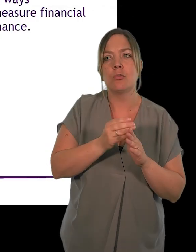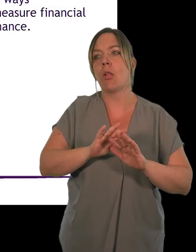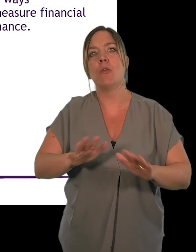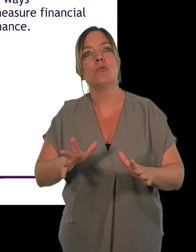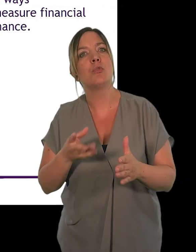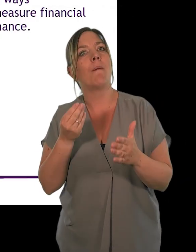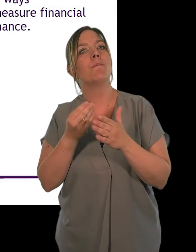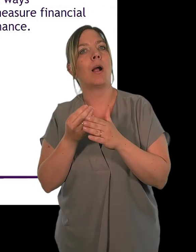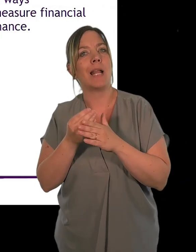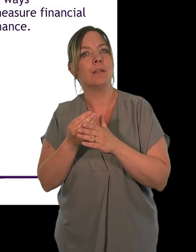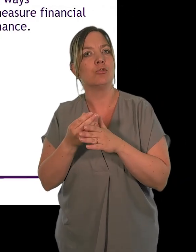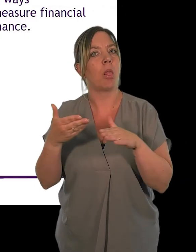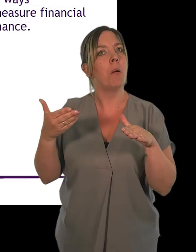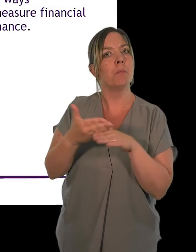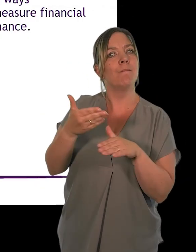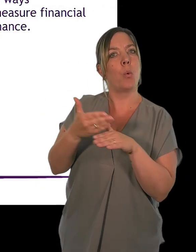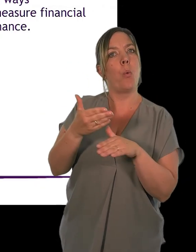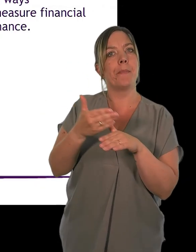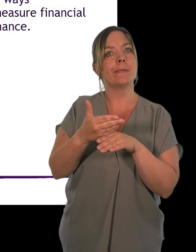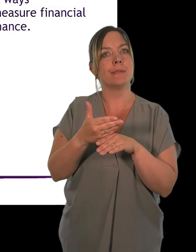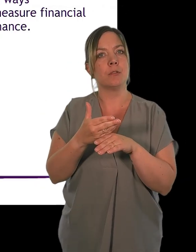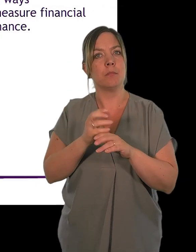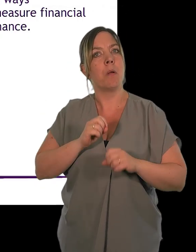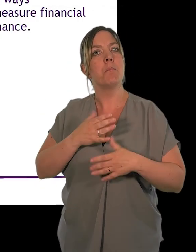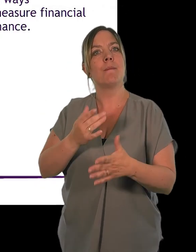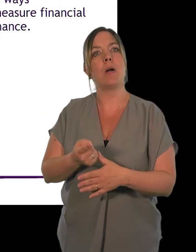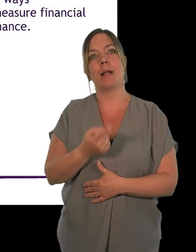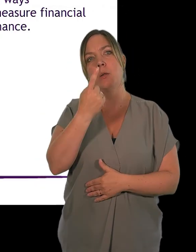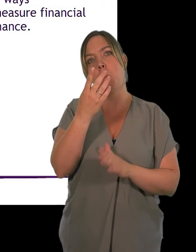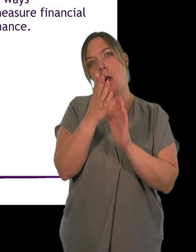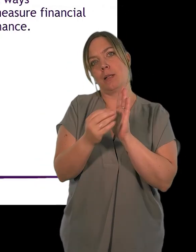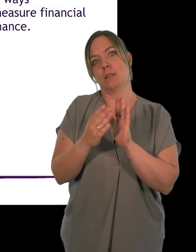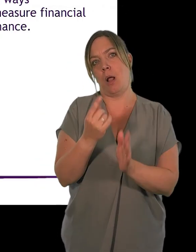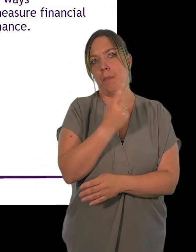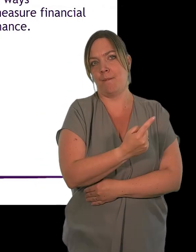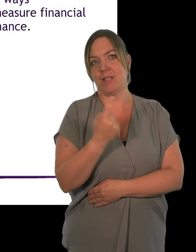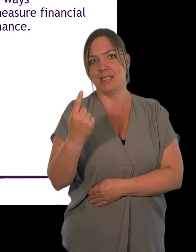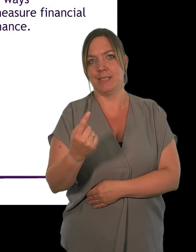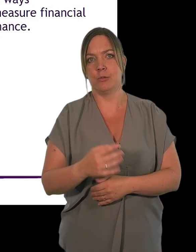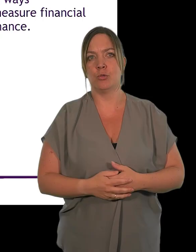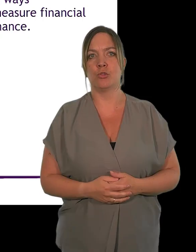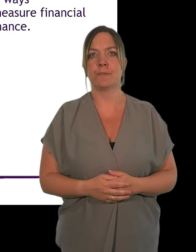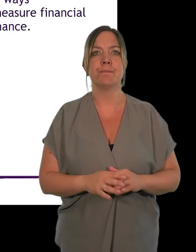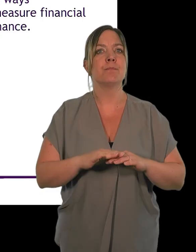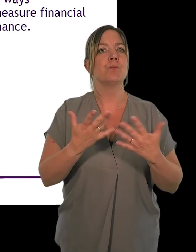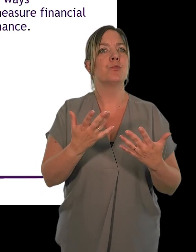So firstly, let's look at financial performance measuring.